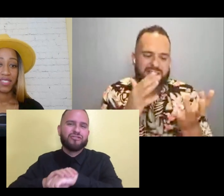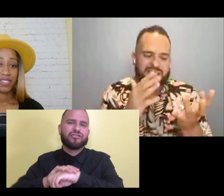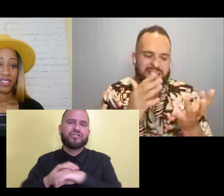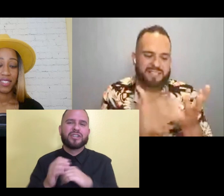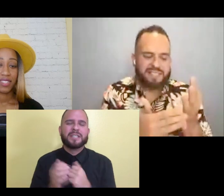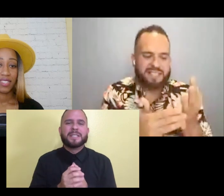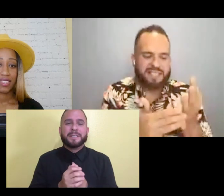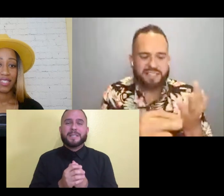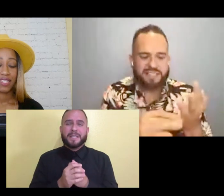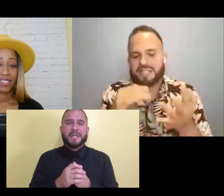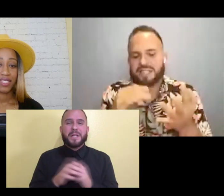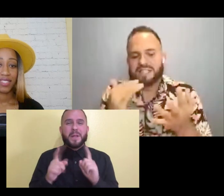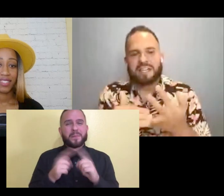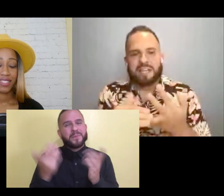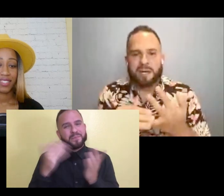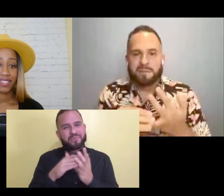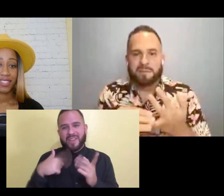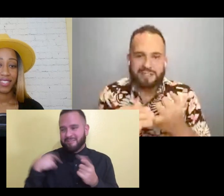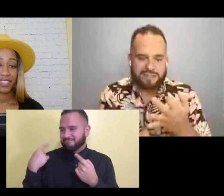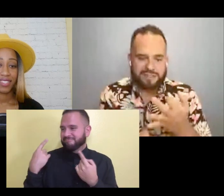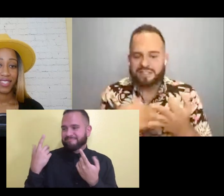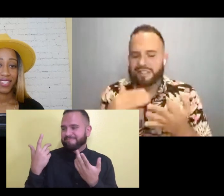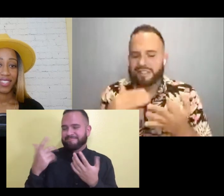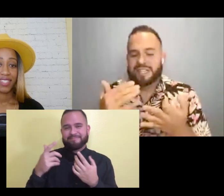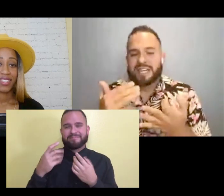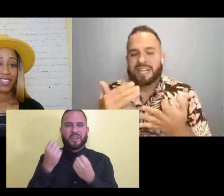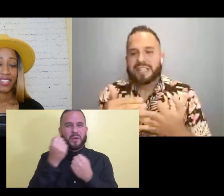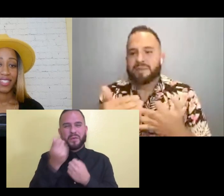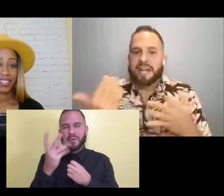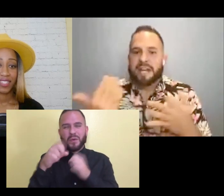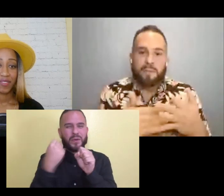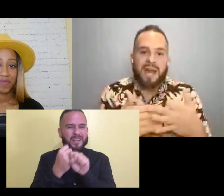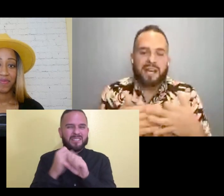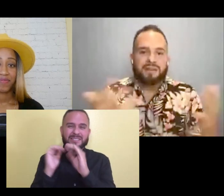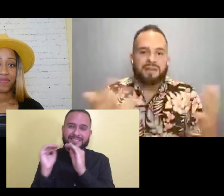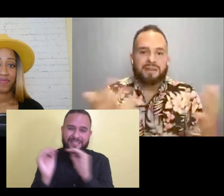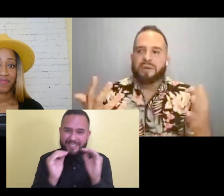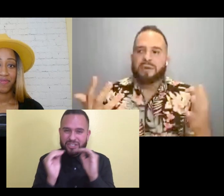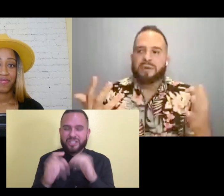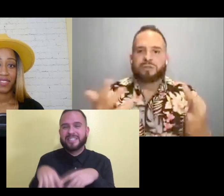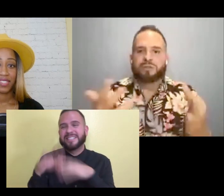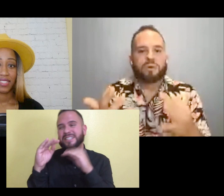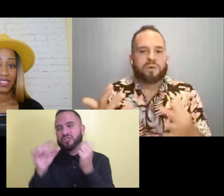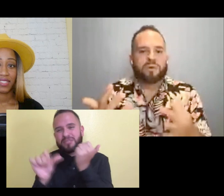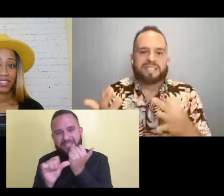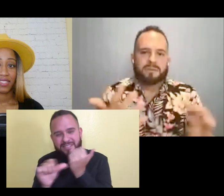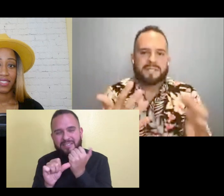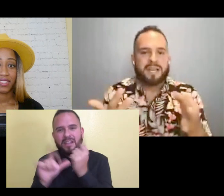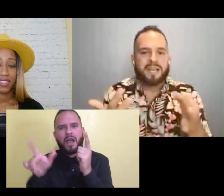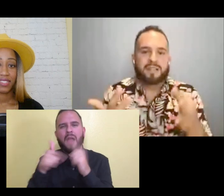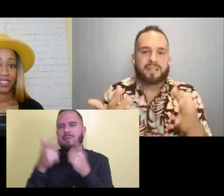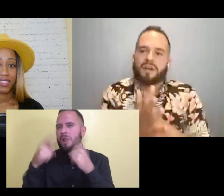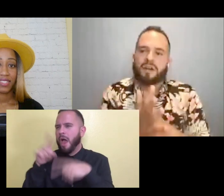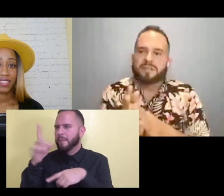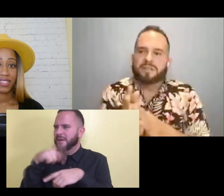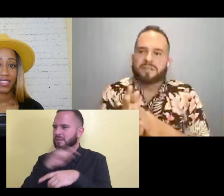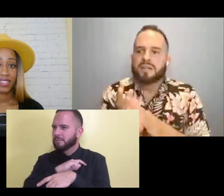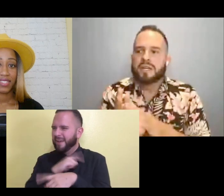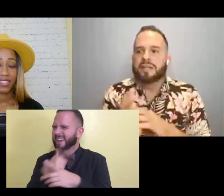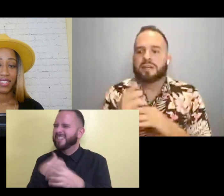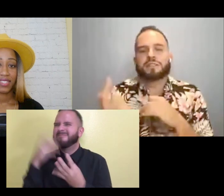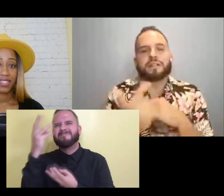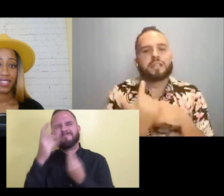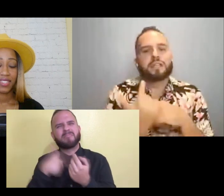doing the teaching. Suddenly, I'm a teacher assistant, and then when I came back, I was like, I want to do tour directing. Let me see how this goes.